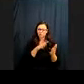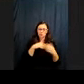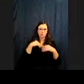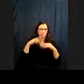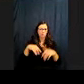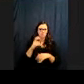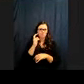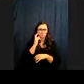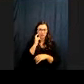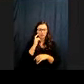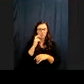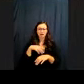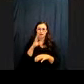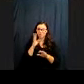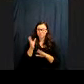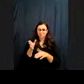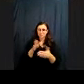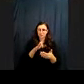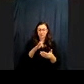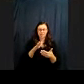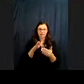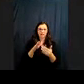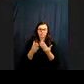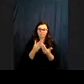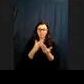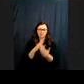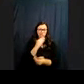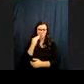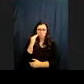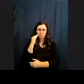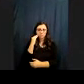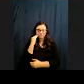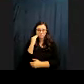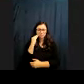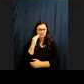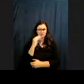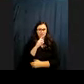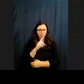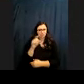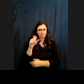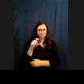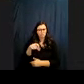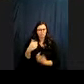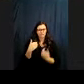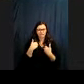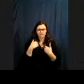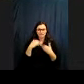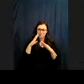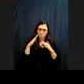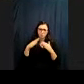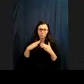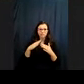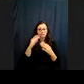dies otherwise within sight of his home. Surely the out of focus plots an